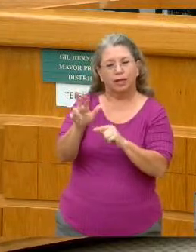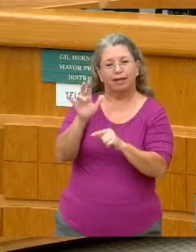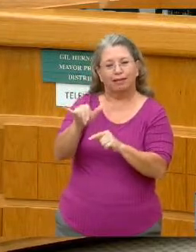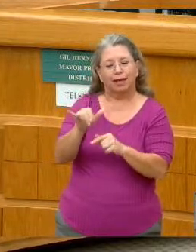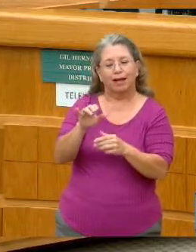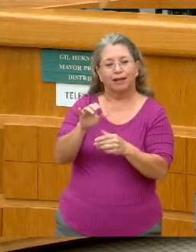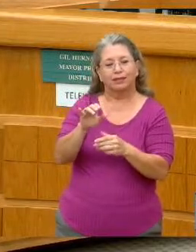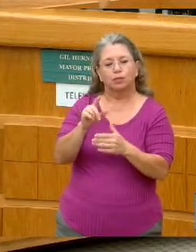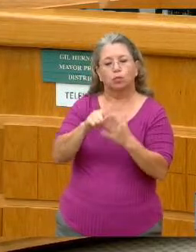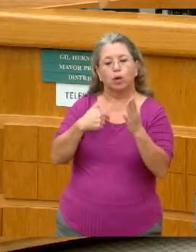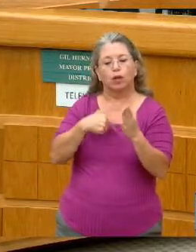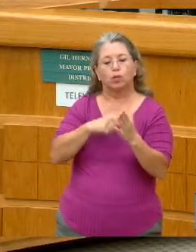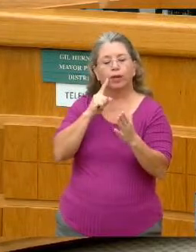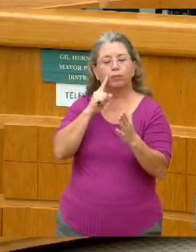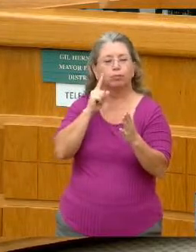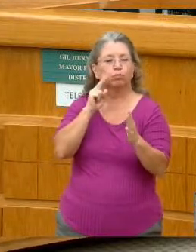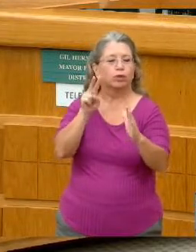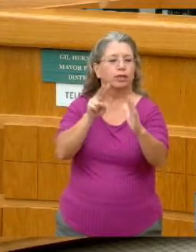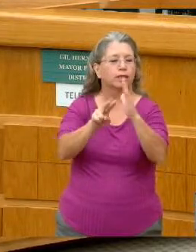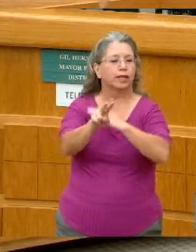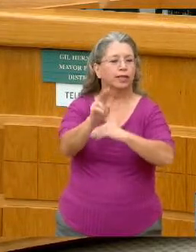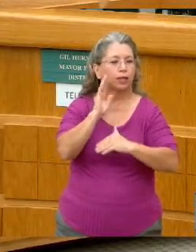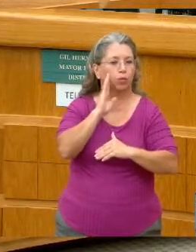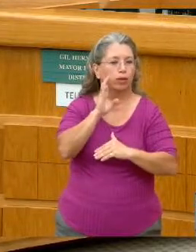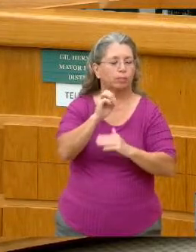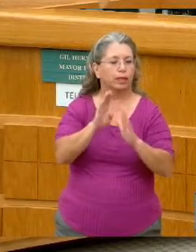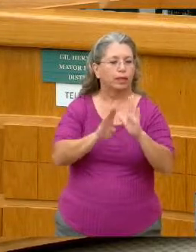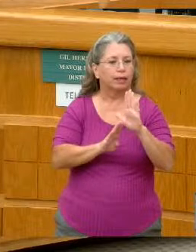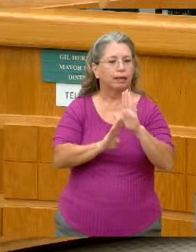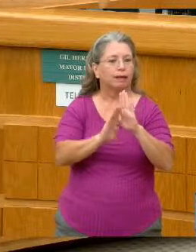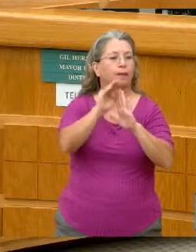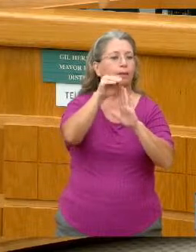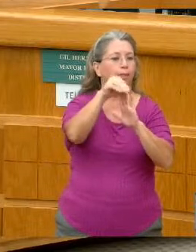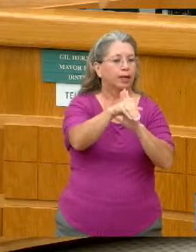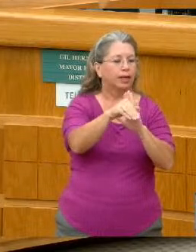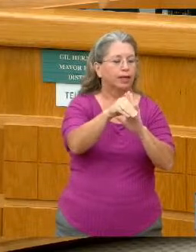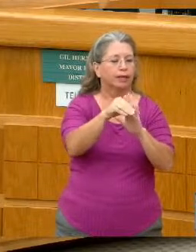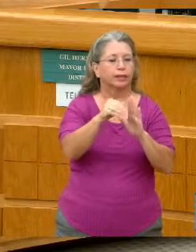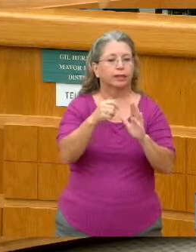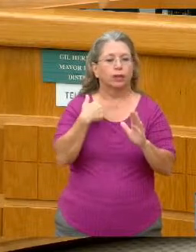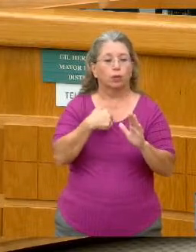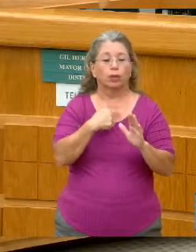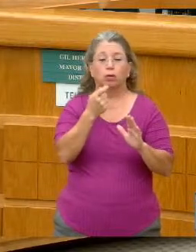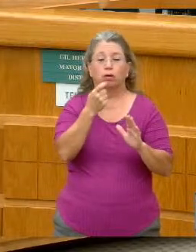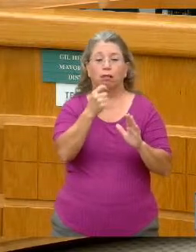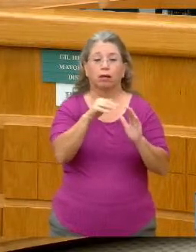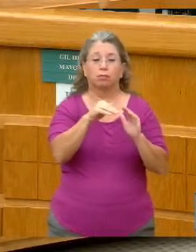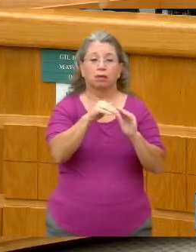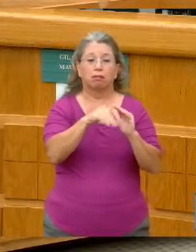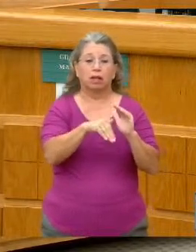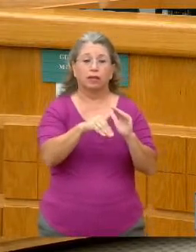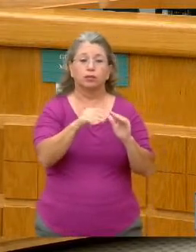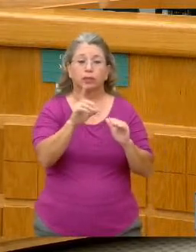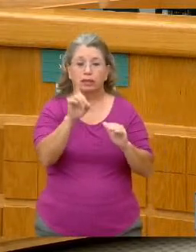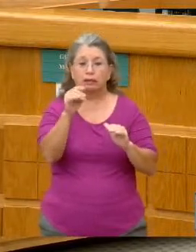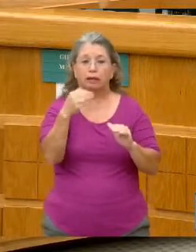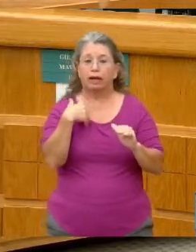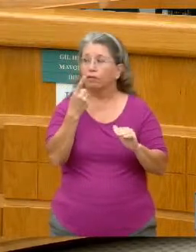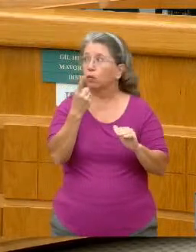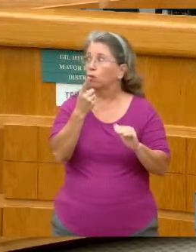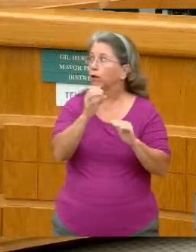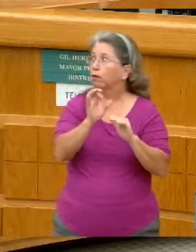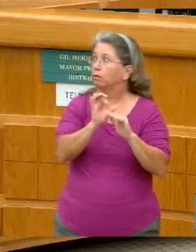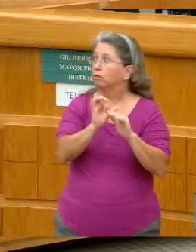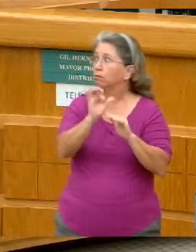the peak number of people in the hospital, and it was a slight undershoot where we had a data point here. Realize this data